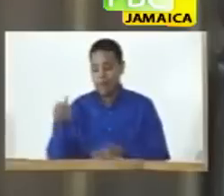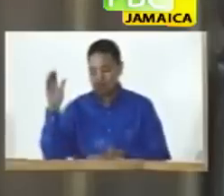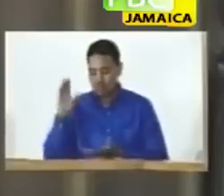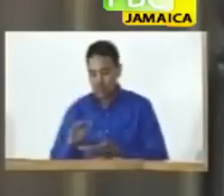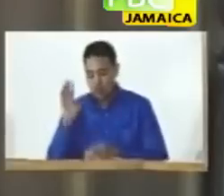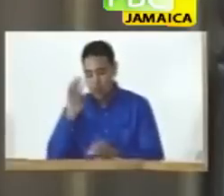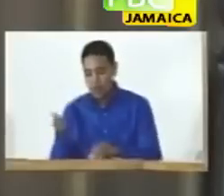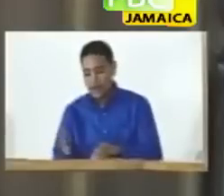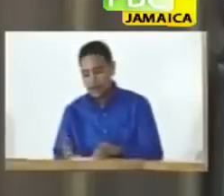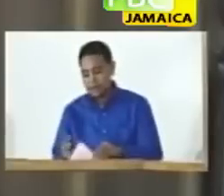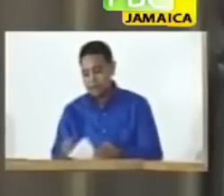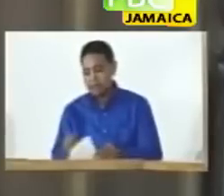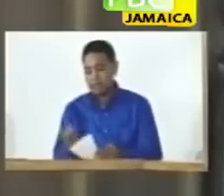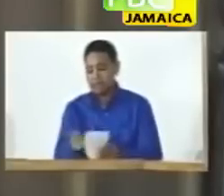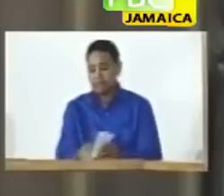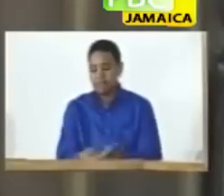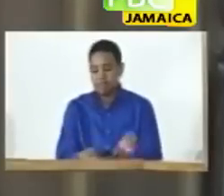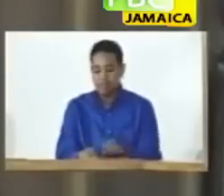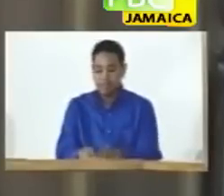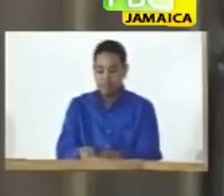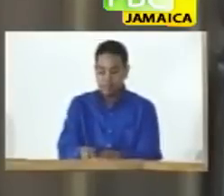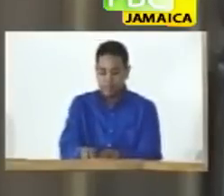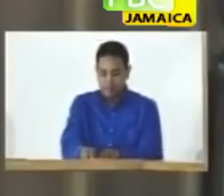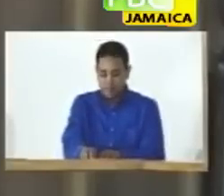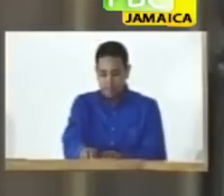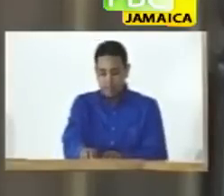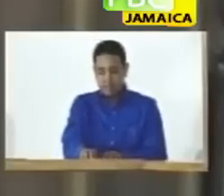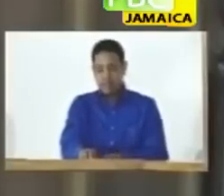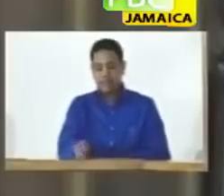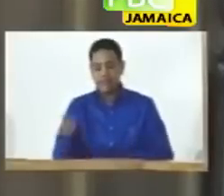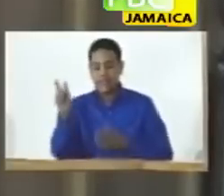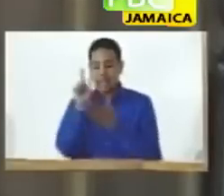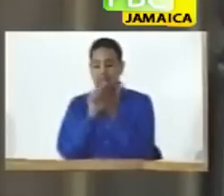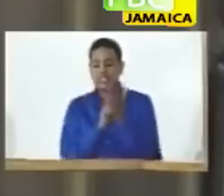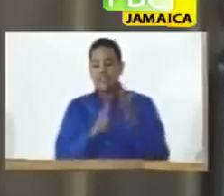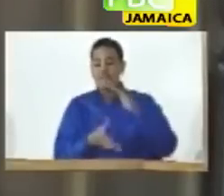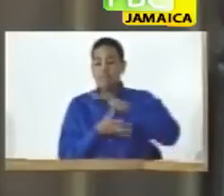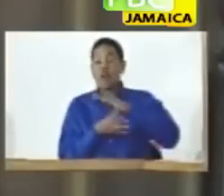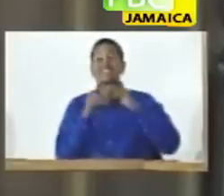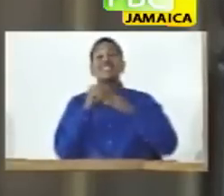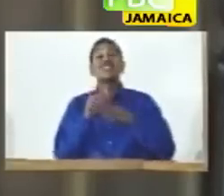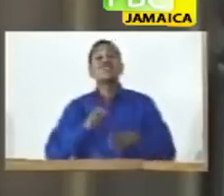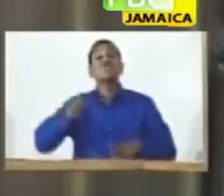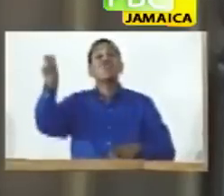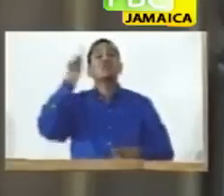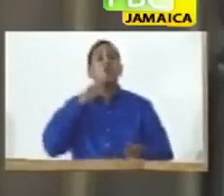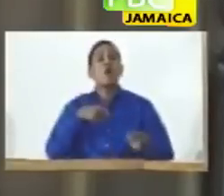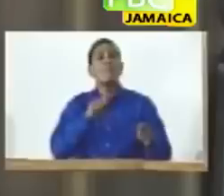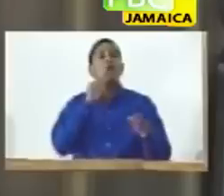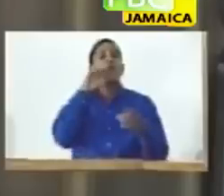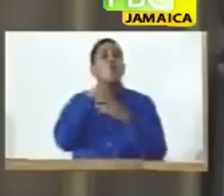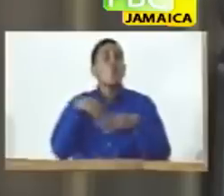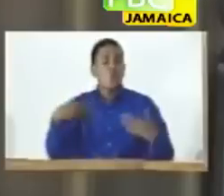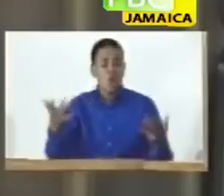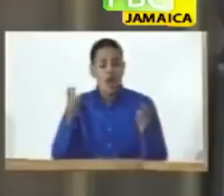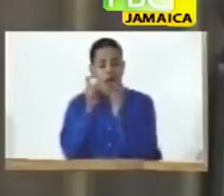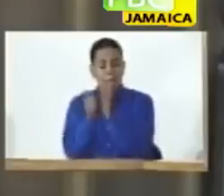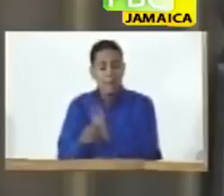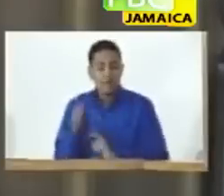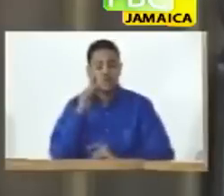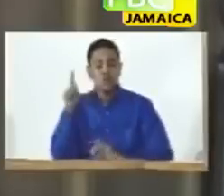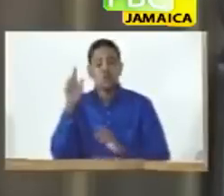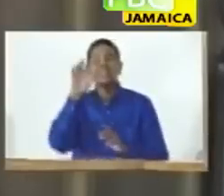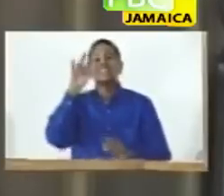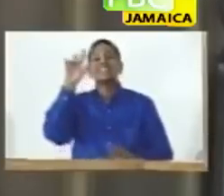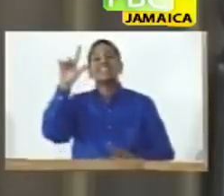Legislative priorities in the transport and mining sector will include the following: amendment to the Civil Aviation